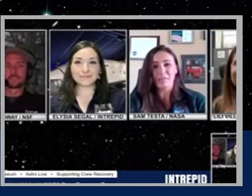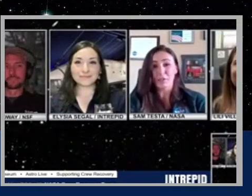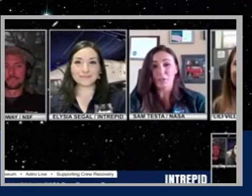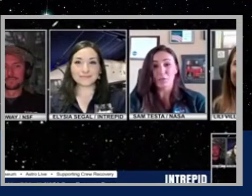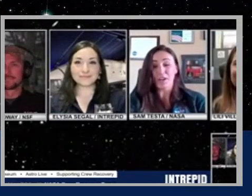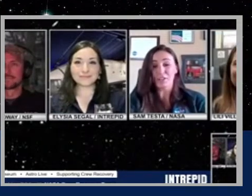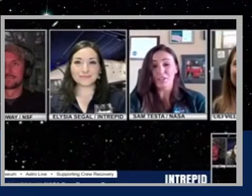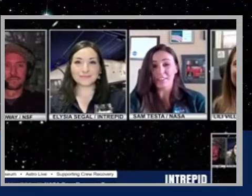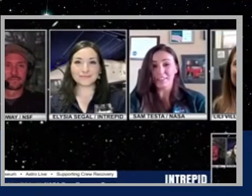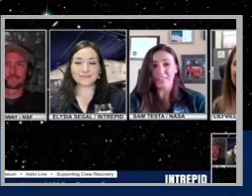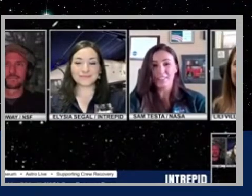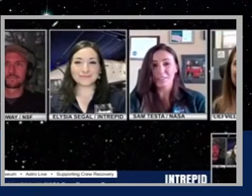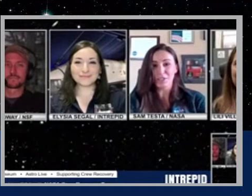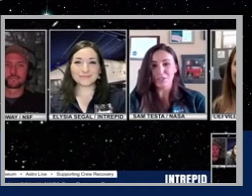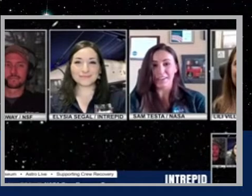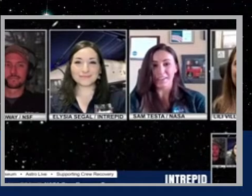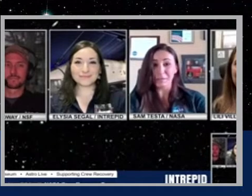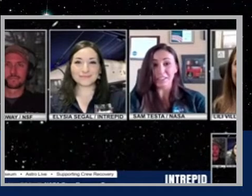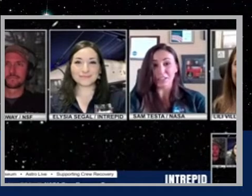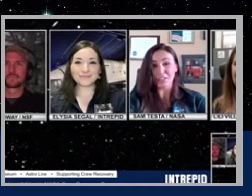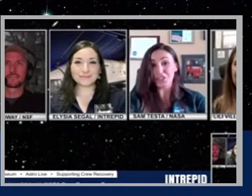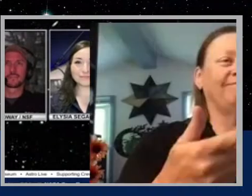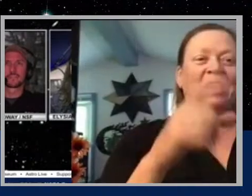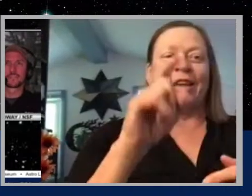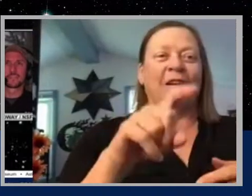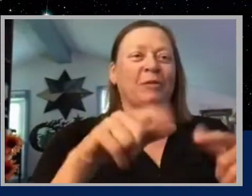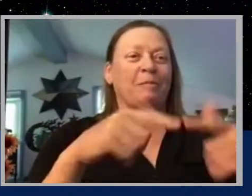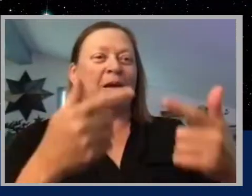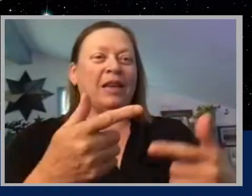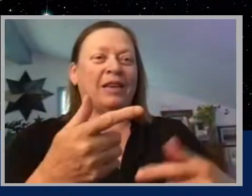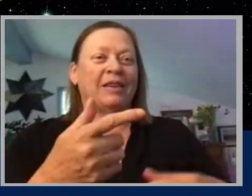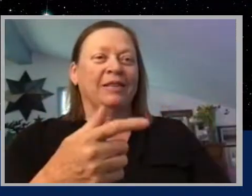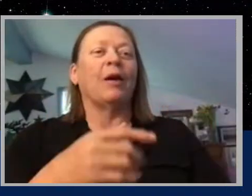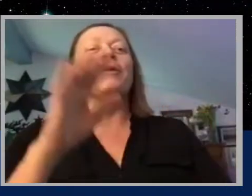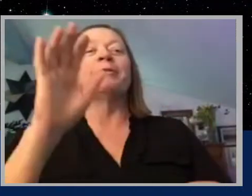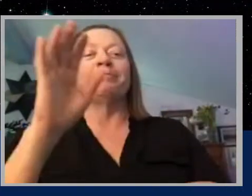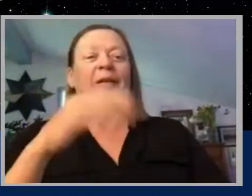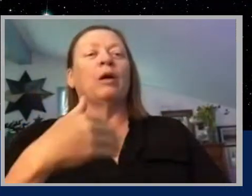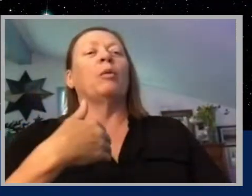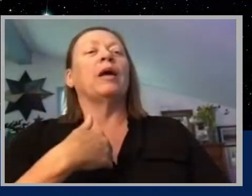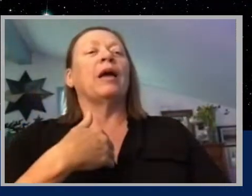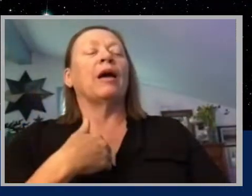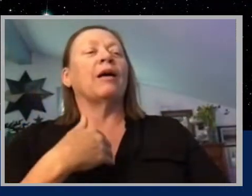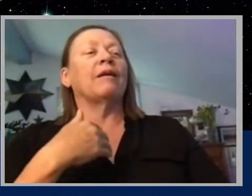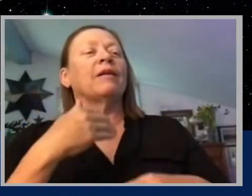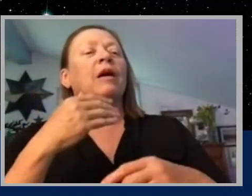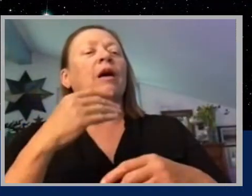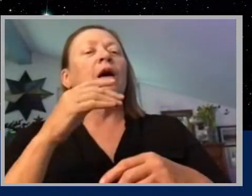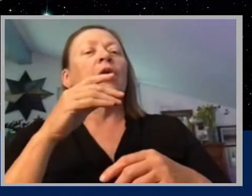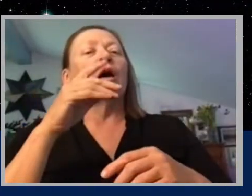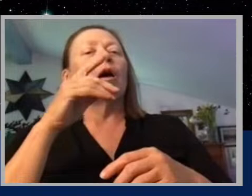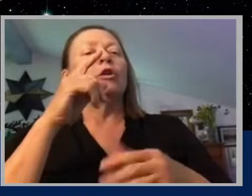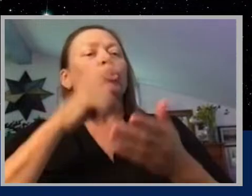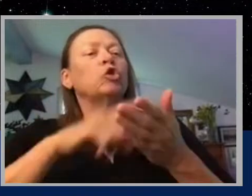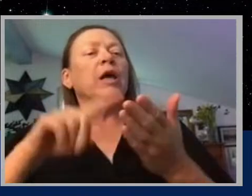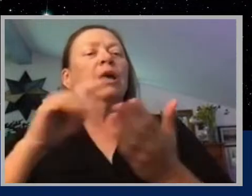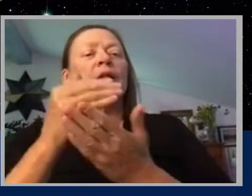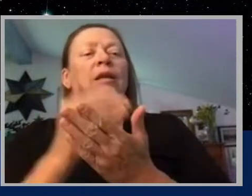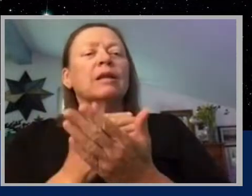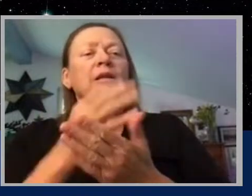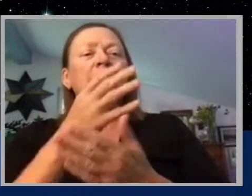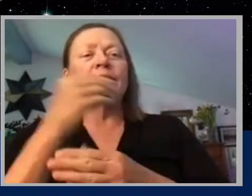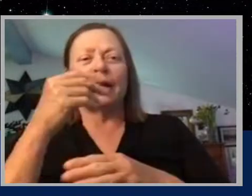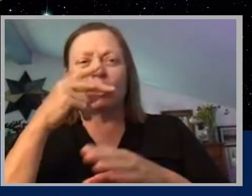the first responder checklist, which is like a quick look cheat sheet that we would send out if somebody was responding to the capsule who hadn't